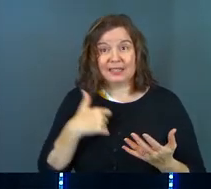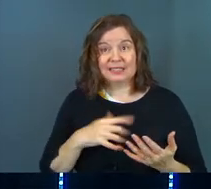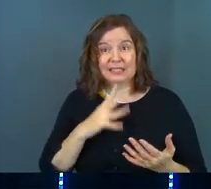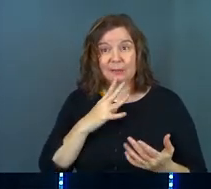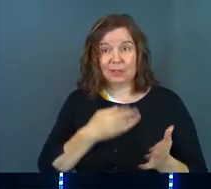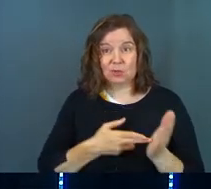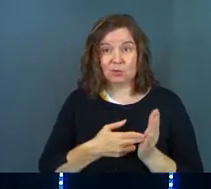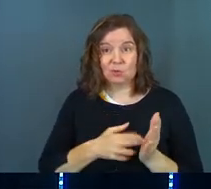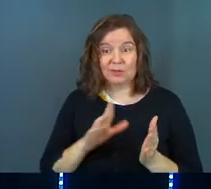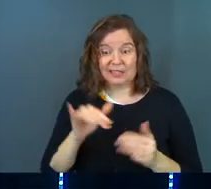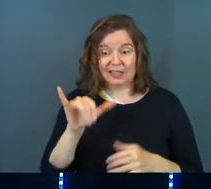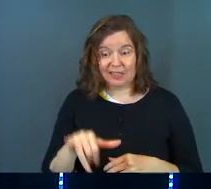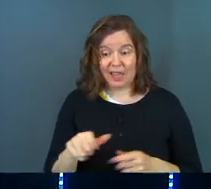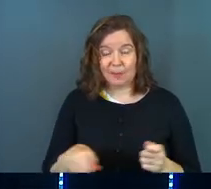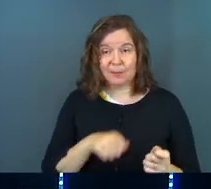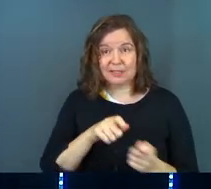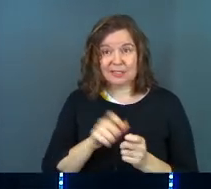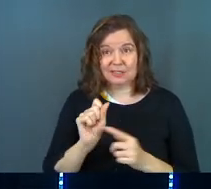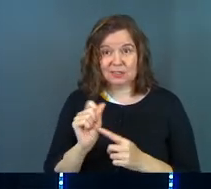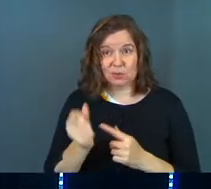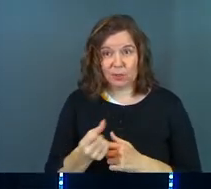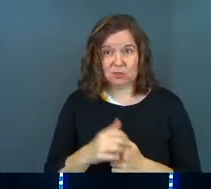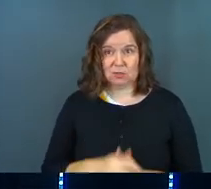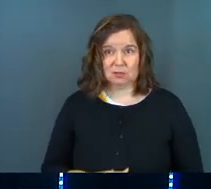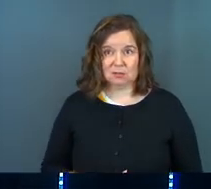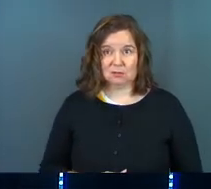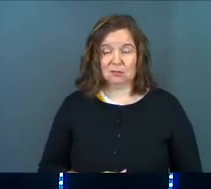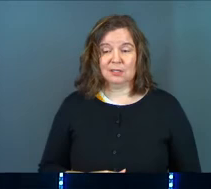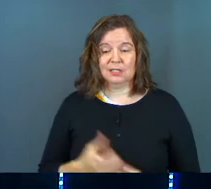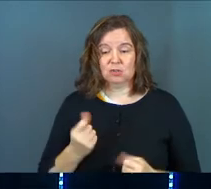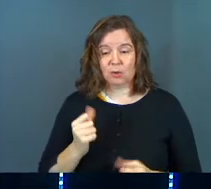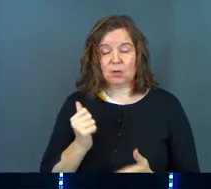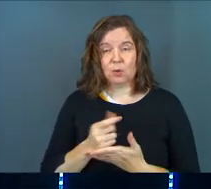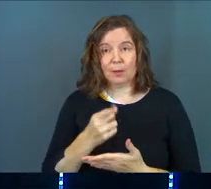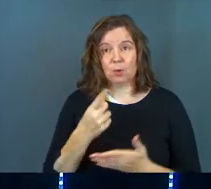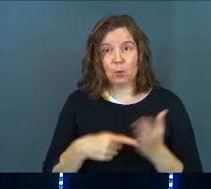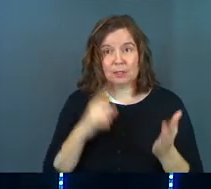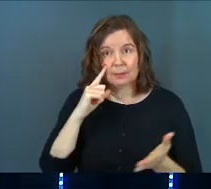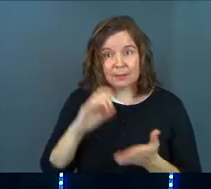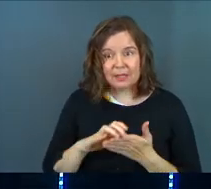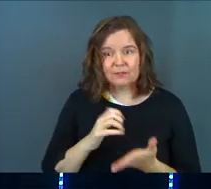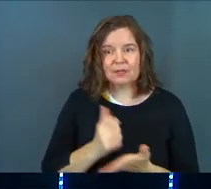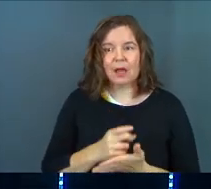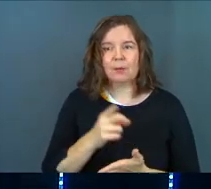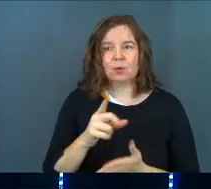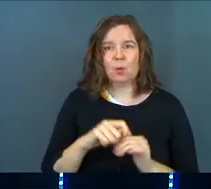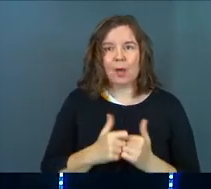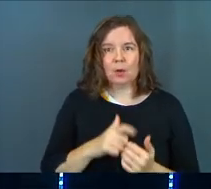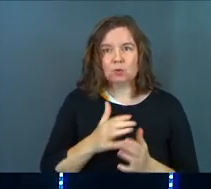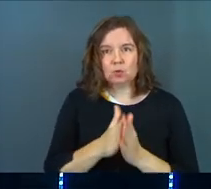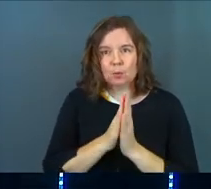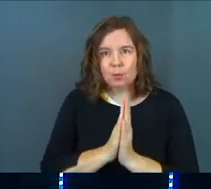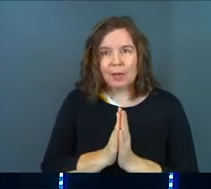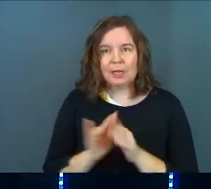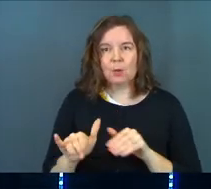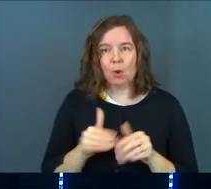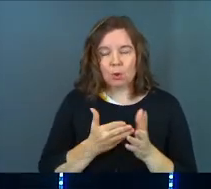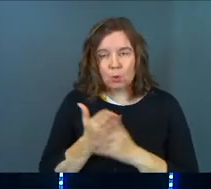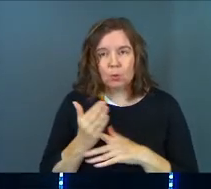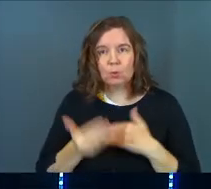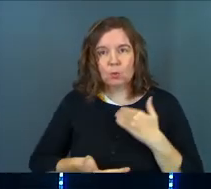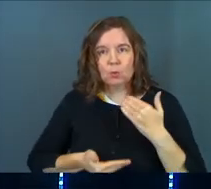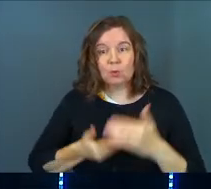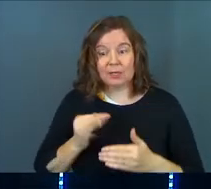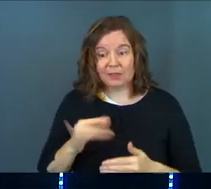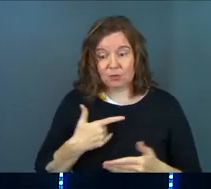Because he's speaking truth into that particular situation. He's trying to help you what to believe. He's trying to help you how to pray. He's walking you